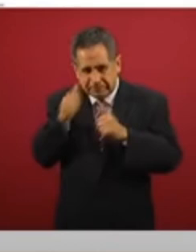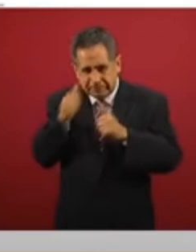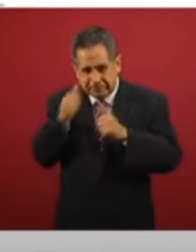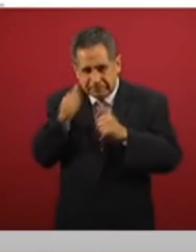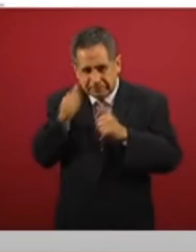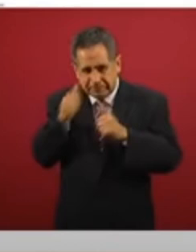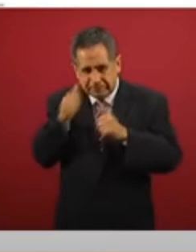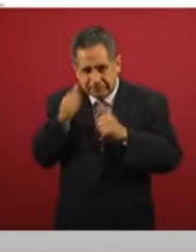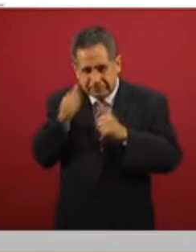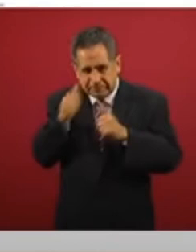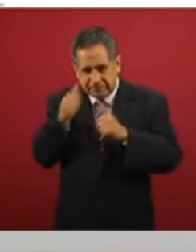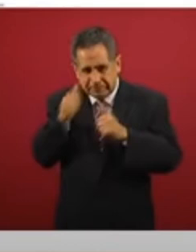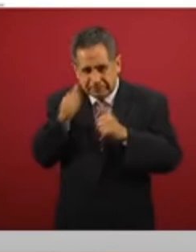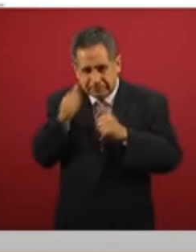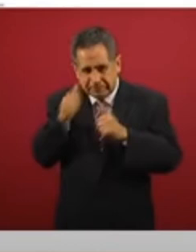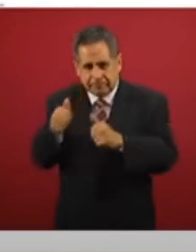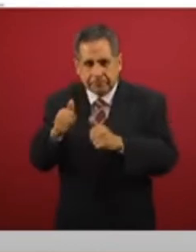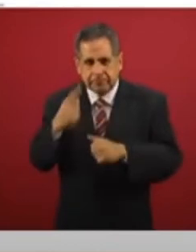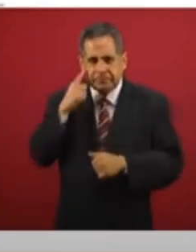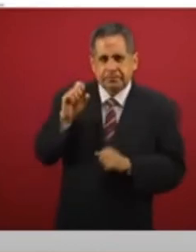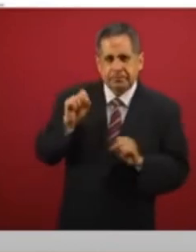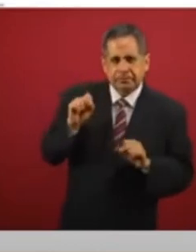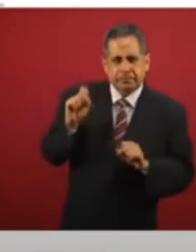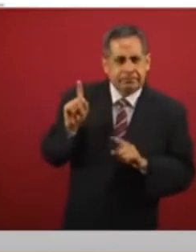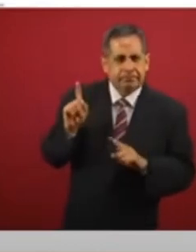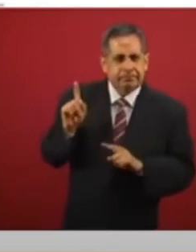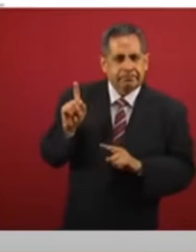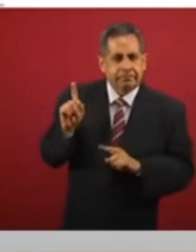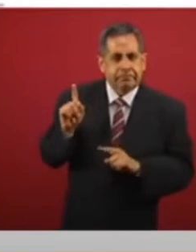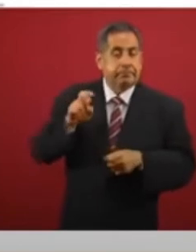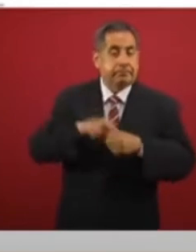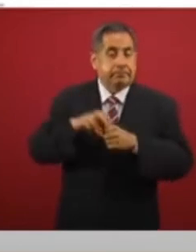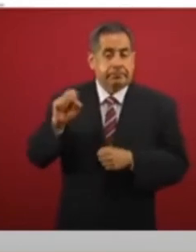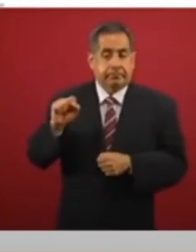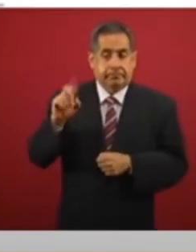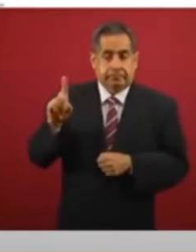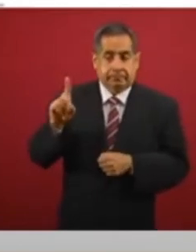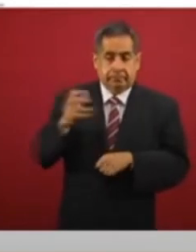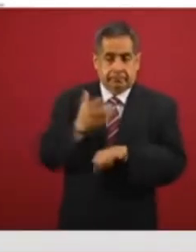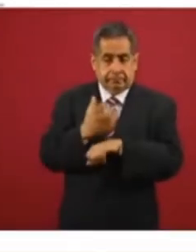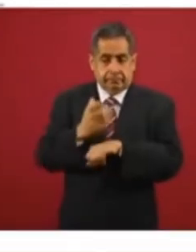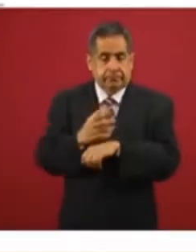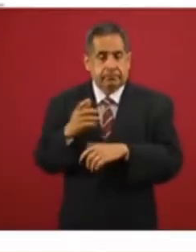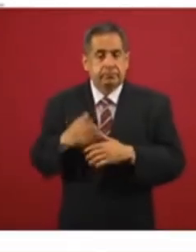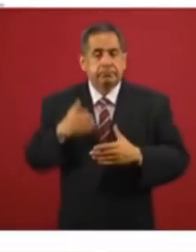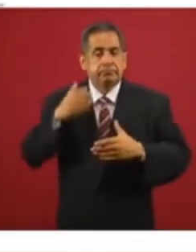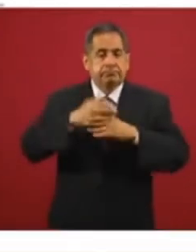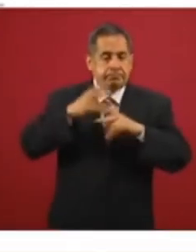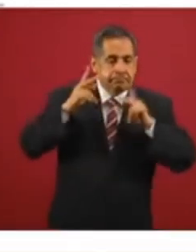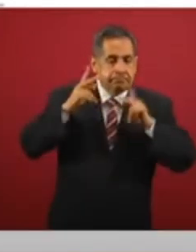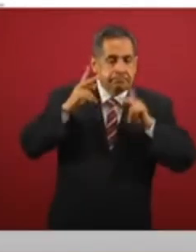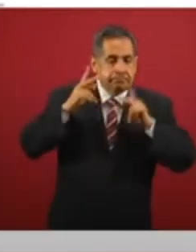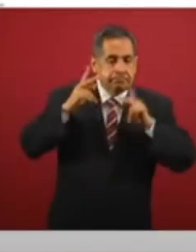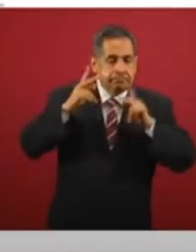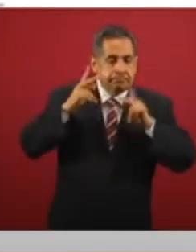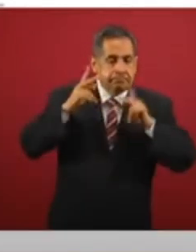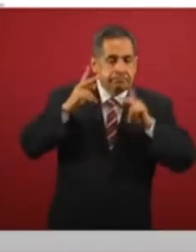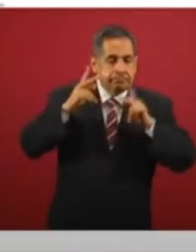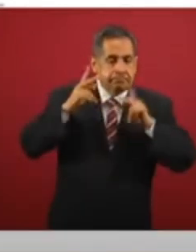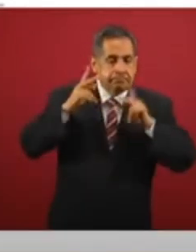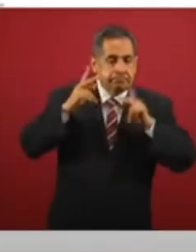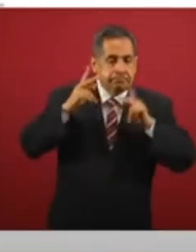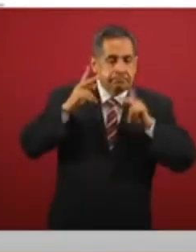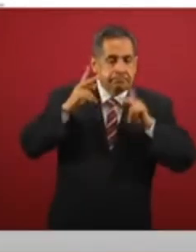476,000 in a direct way. De lo que se hace en San Diego, visita con nacionales hospitalizados. And